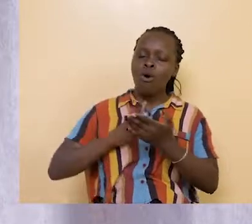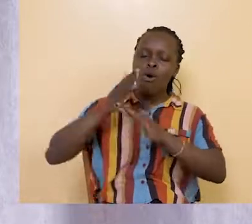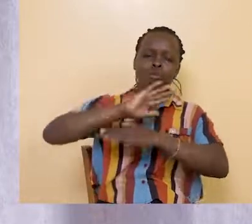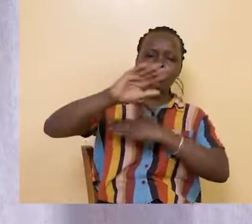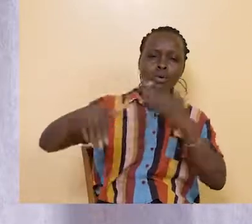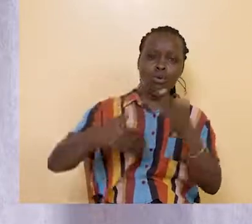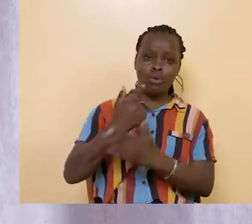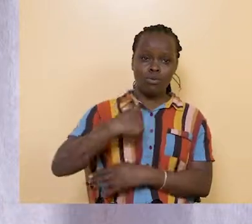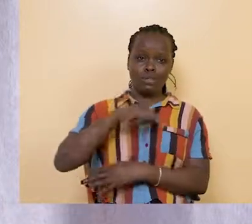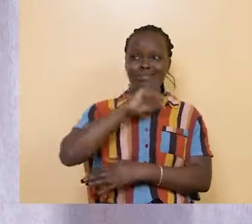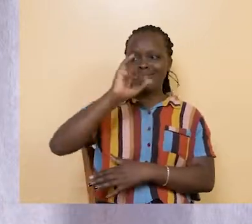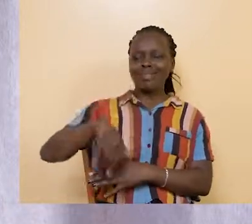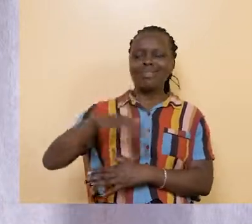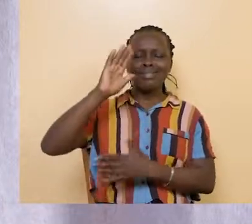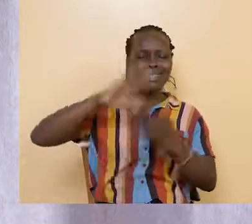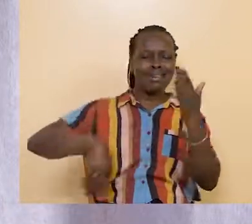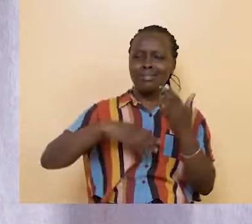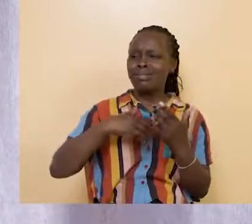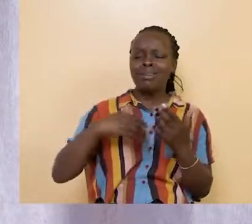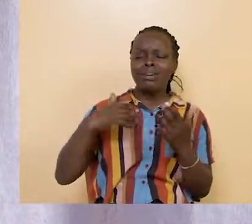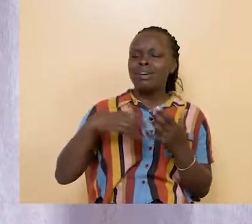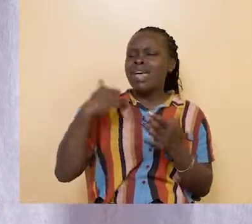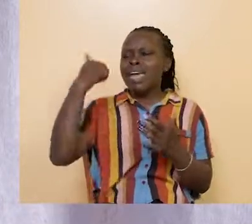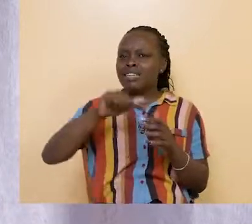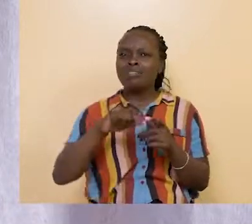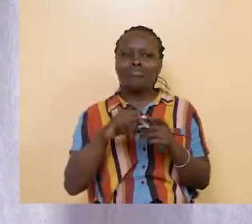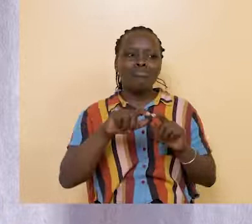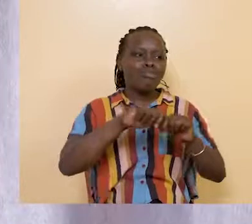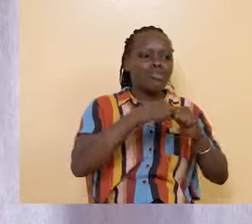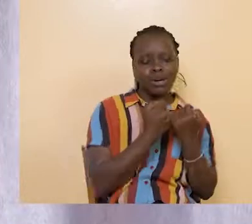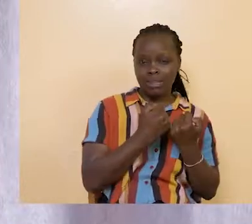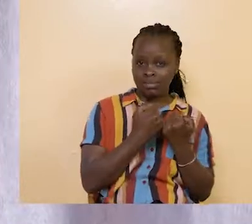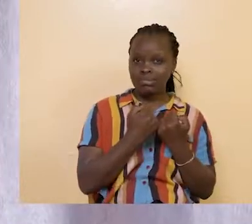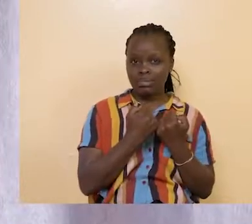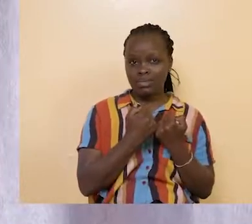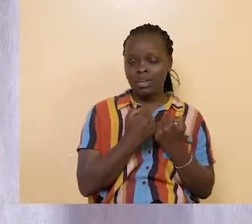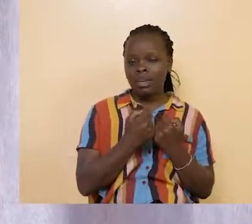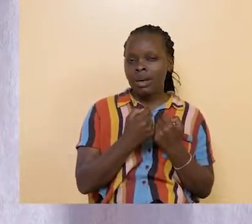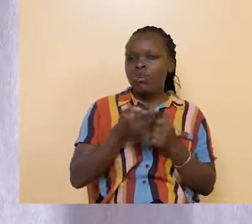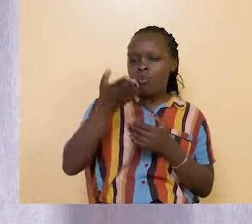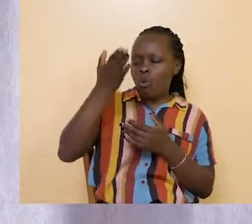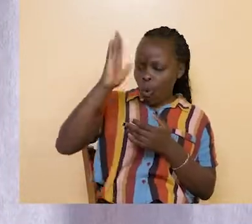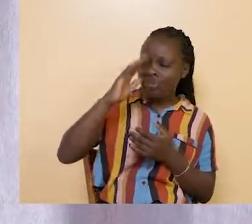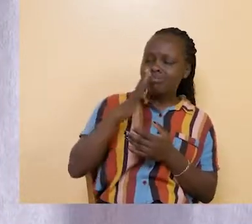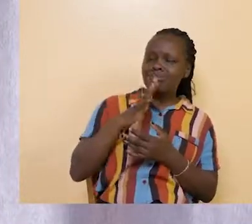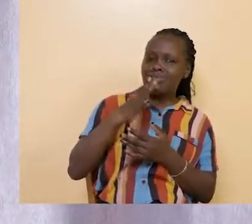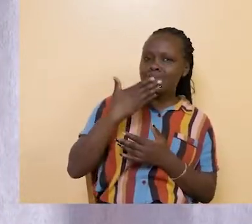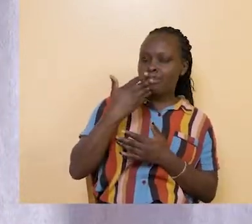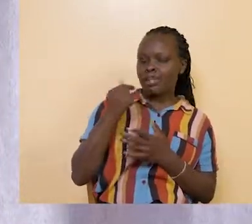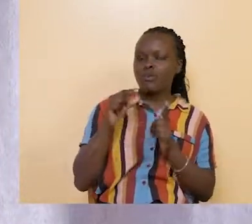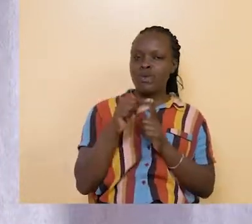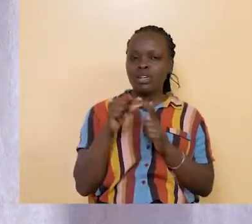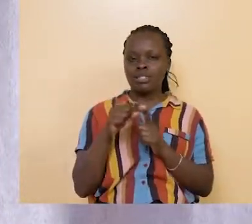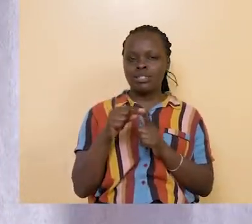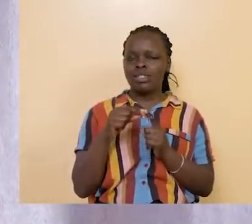of us than any of the broken words or the words that have broken us that have been spoken over us. And so I need